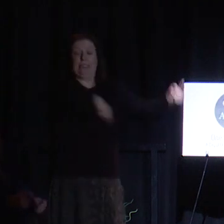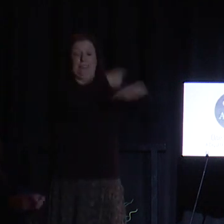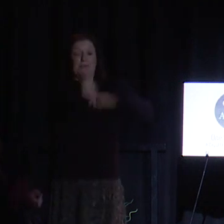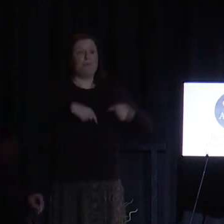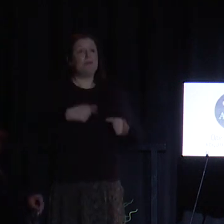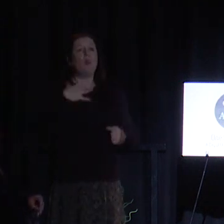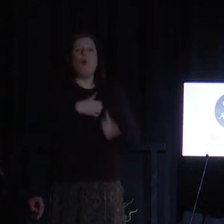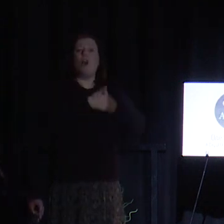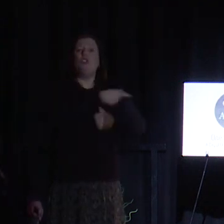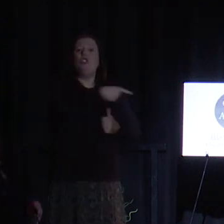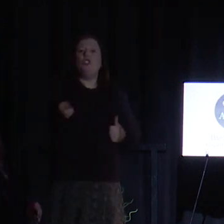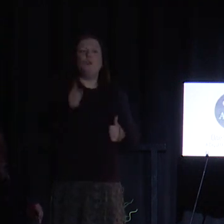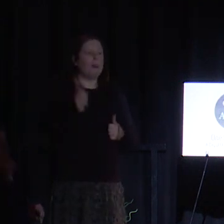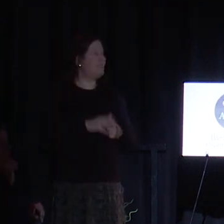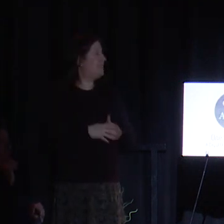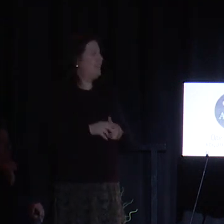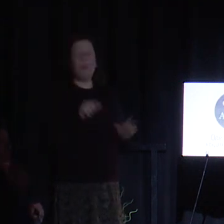like from you people...